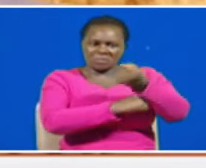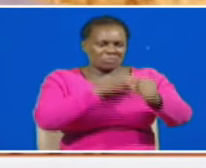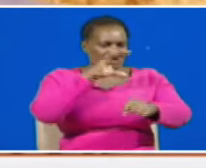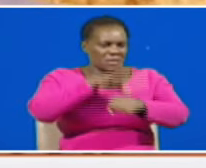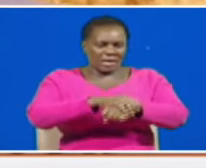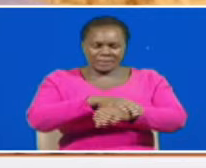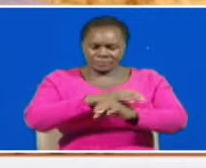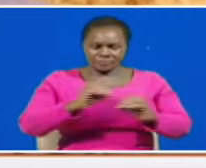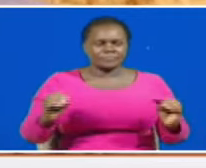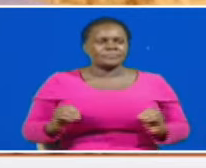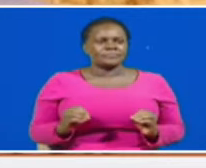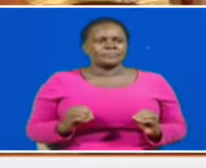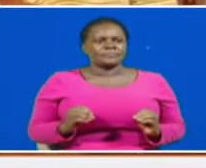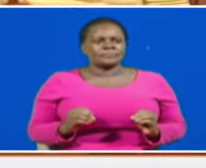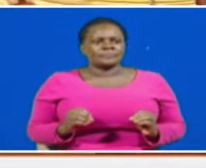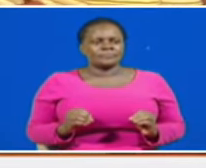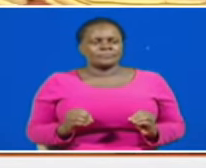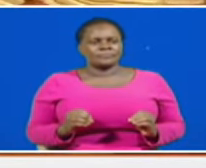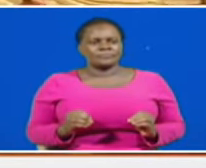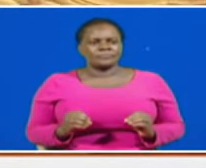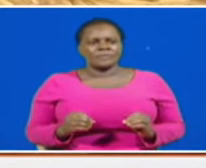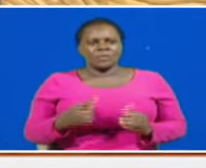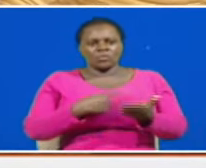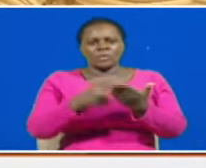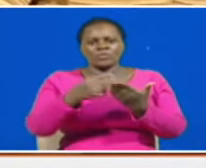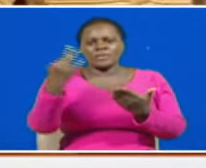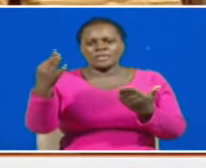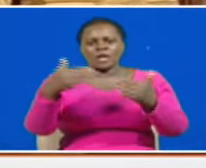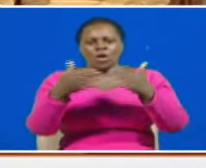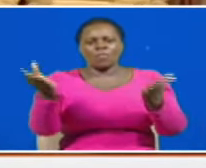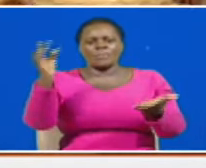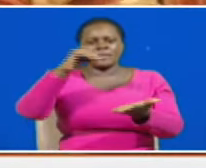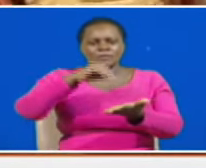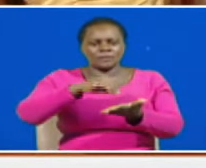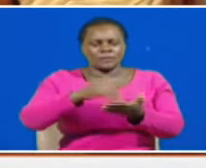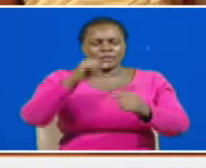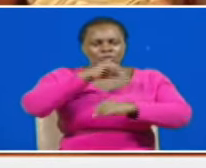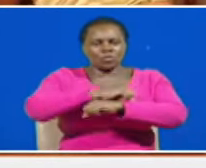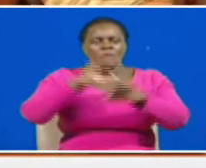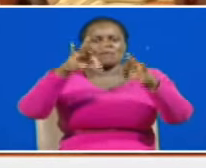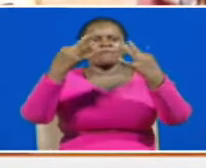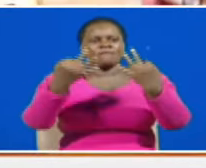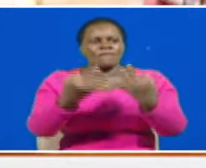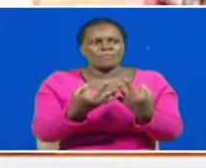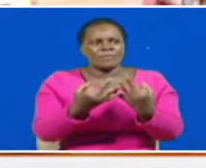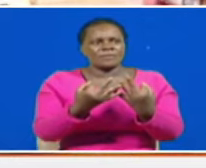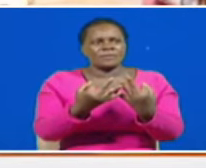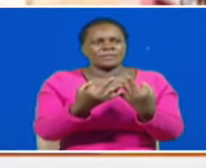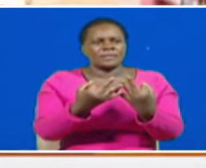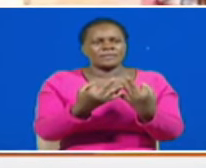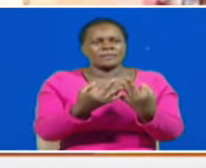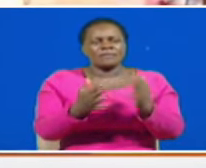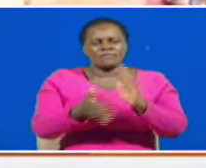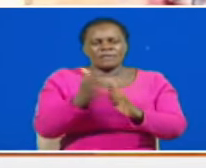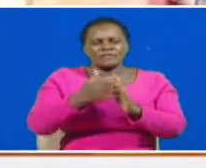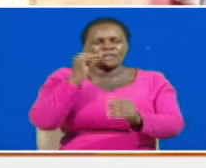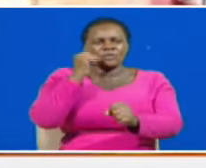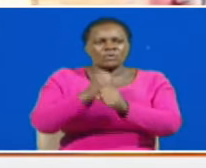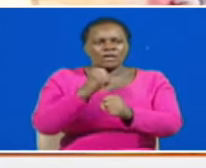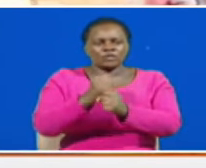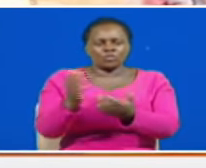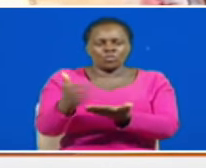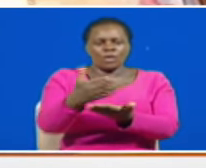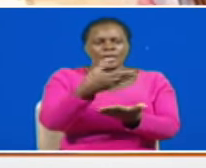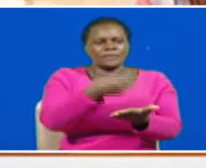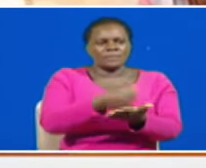hazija. Hatujafaulu. With 3 weeks to reopening of schools, the family faces a race against time to raise